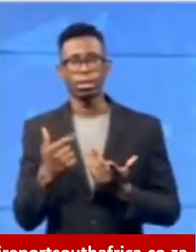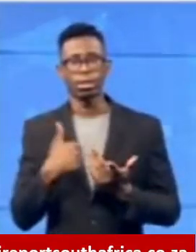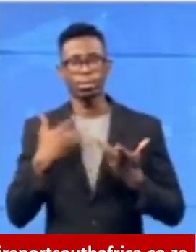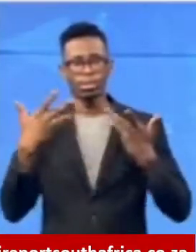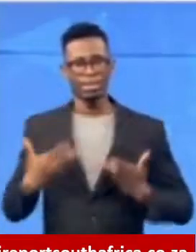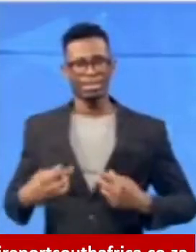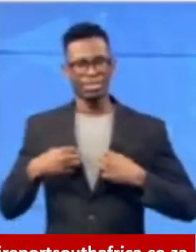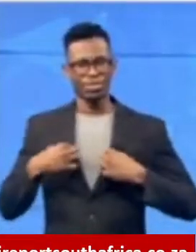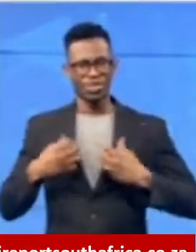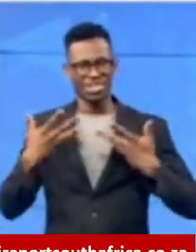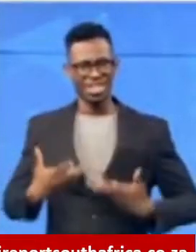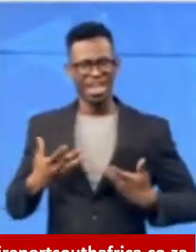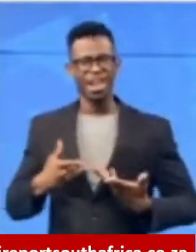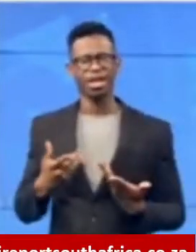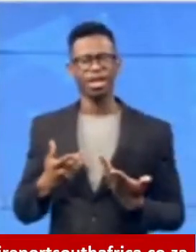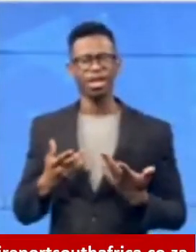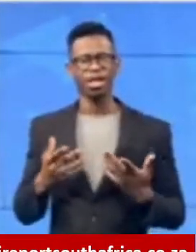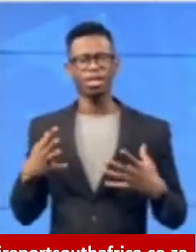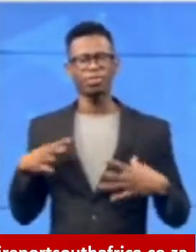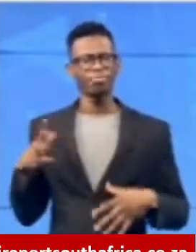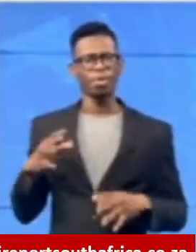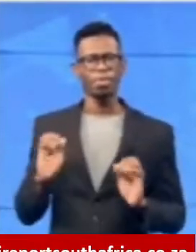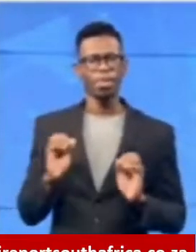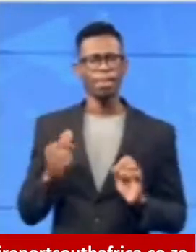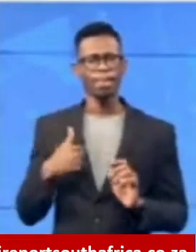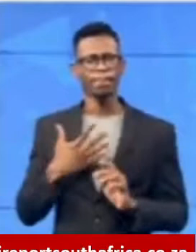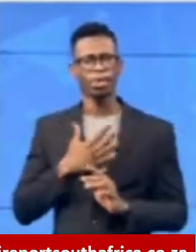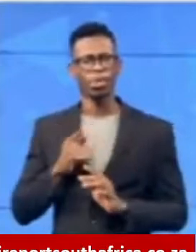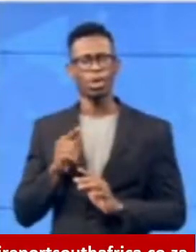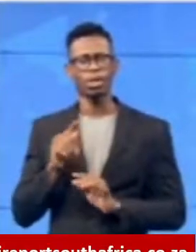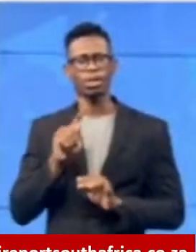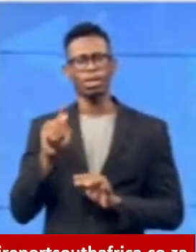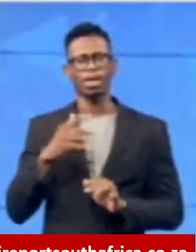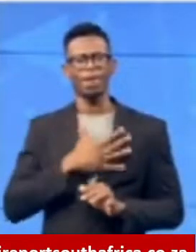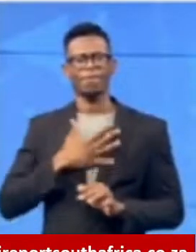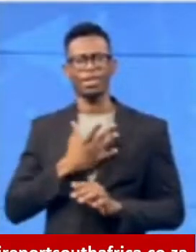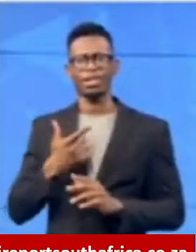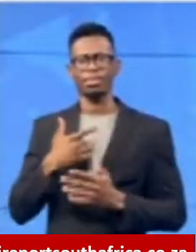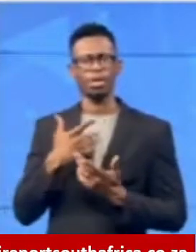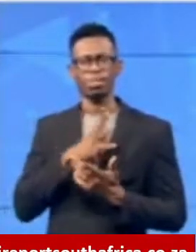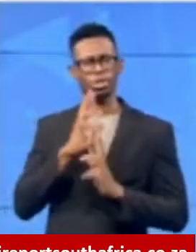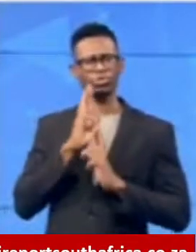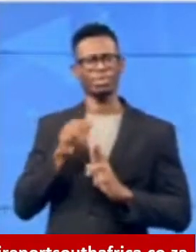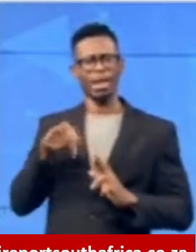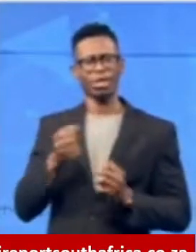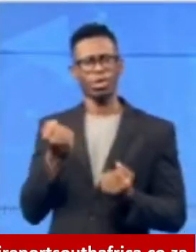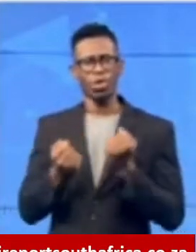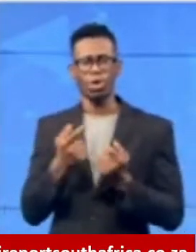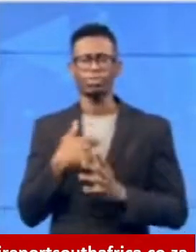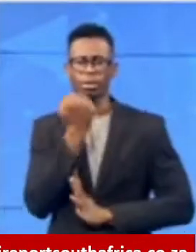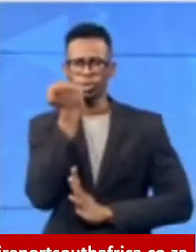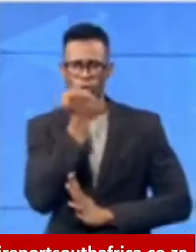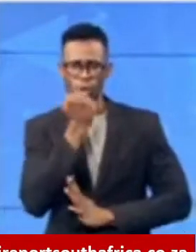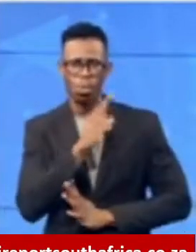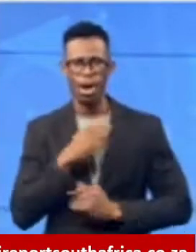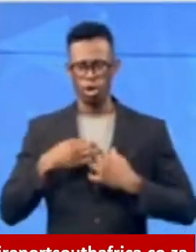And I didn't want anyone to think that I'm not taking the court serious or upholding the decorum of the court